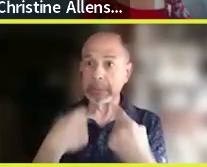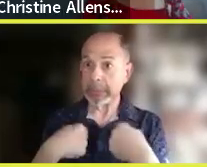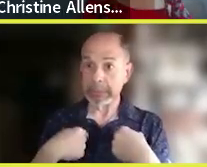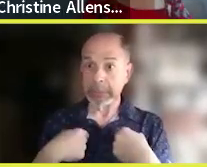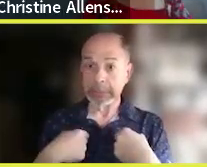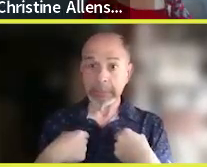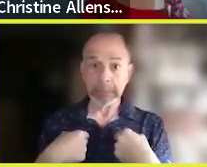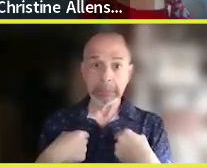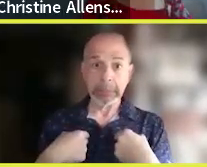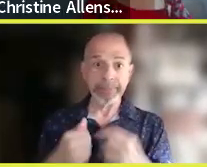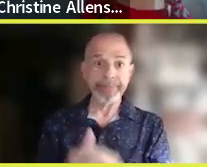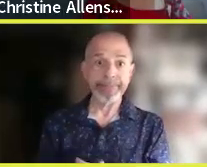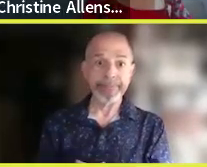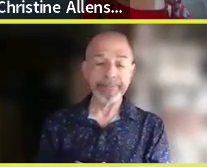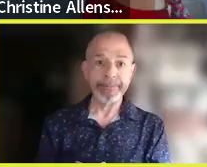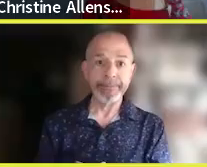move on to Ripen?